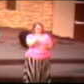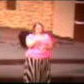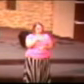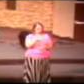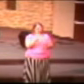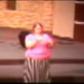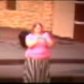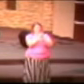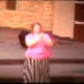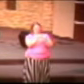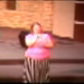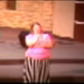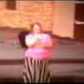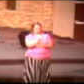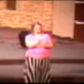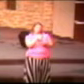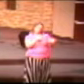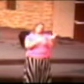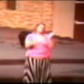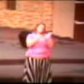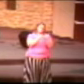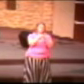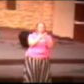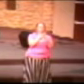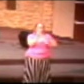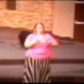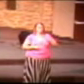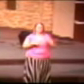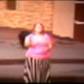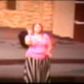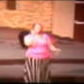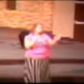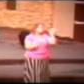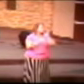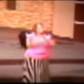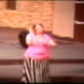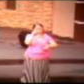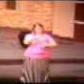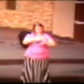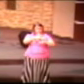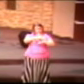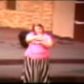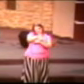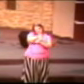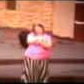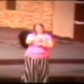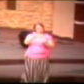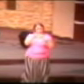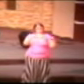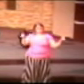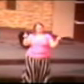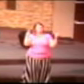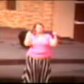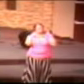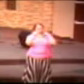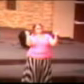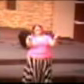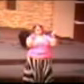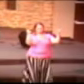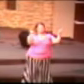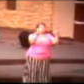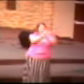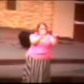book of Acts. There are thousands of people listening to Peter declare triumphantly a